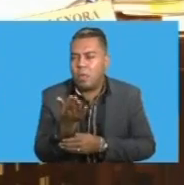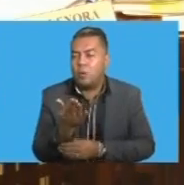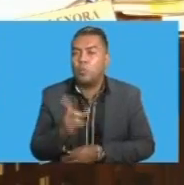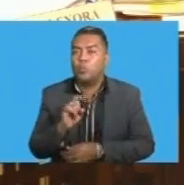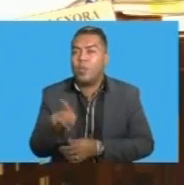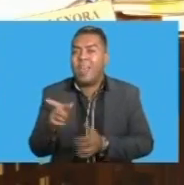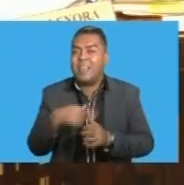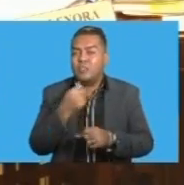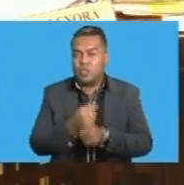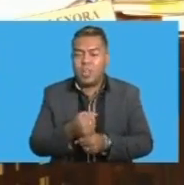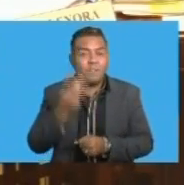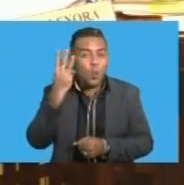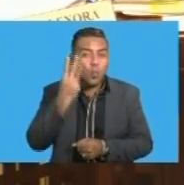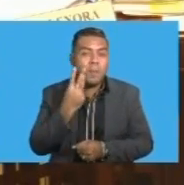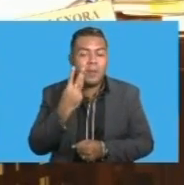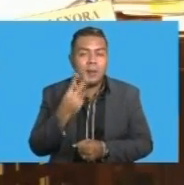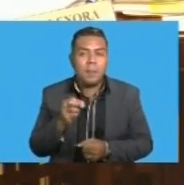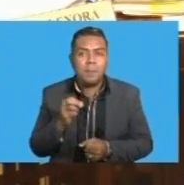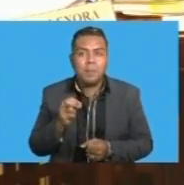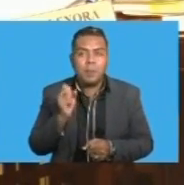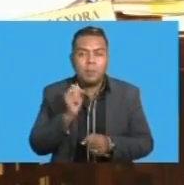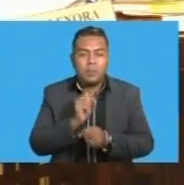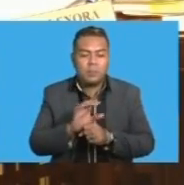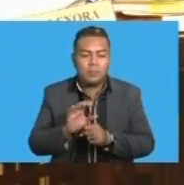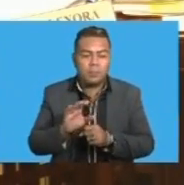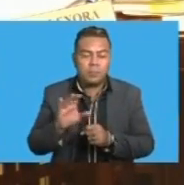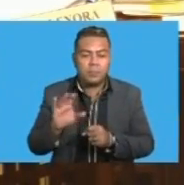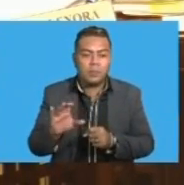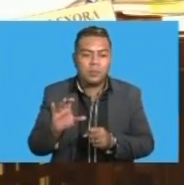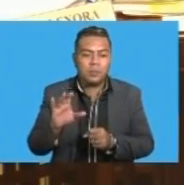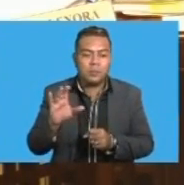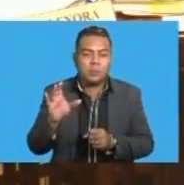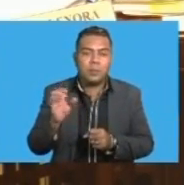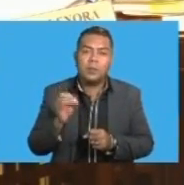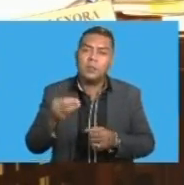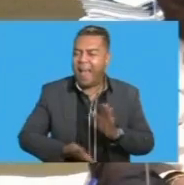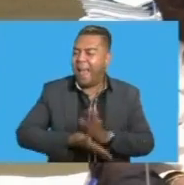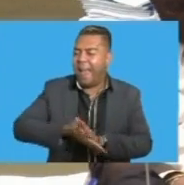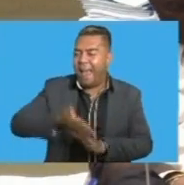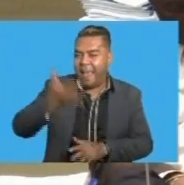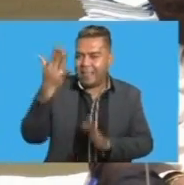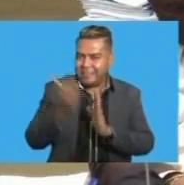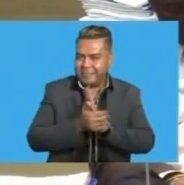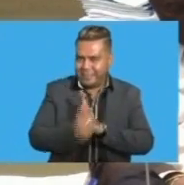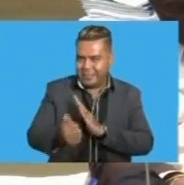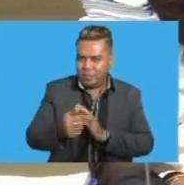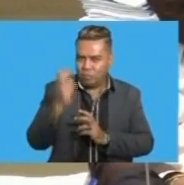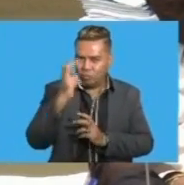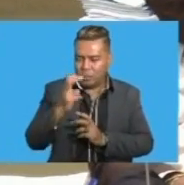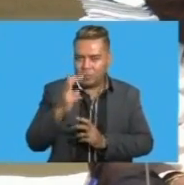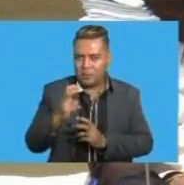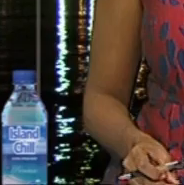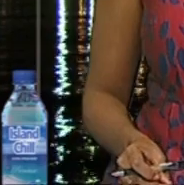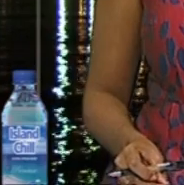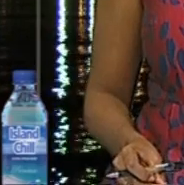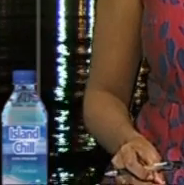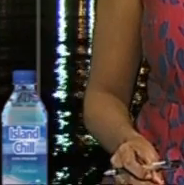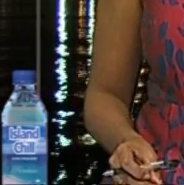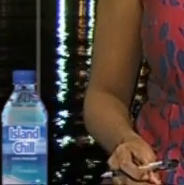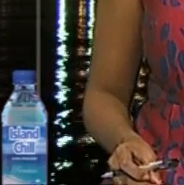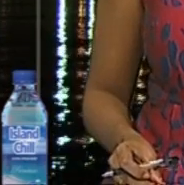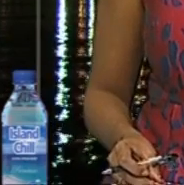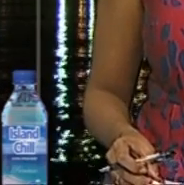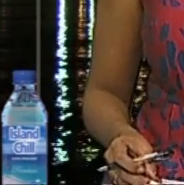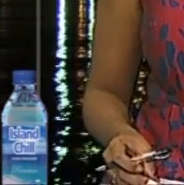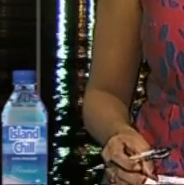sitting in the future. Rambuka's question will now be considered in the May sitting. Akusita Tale, FBC News. Prime